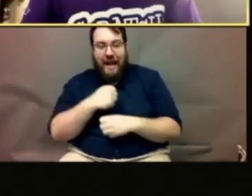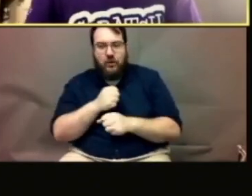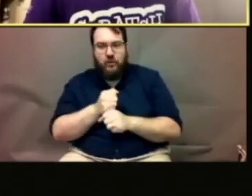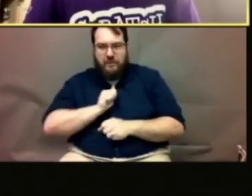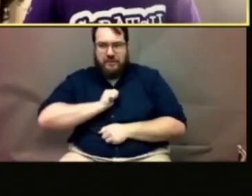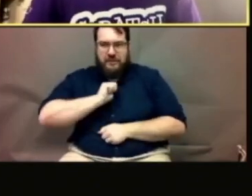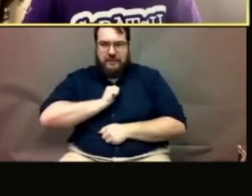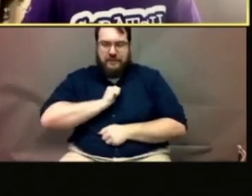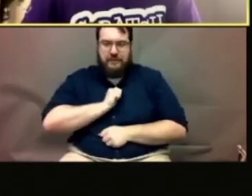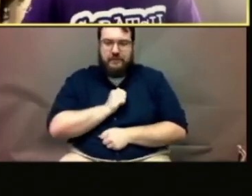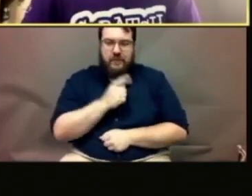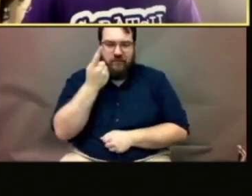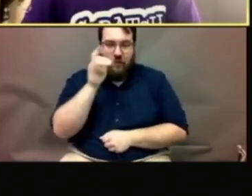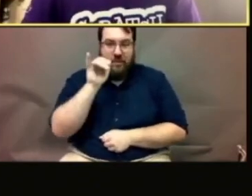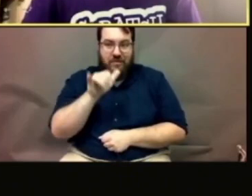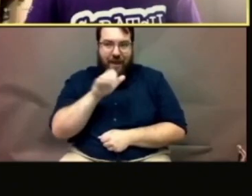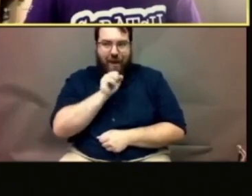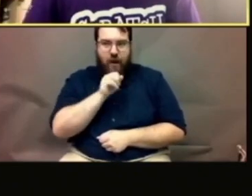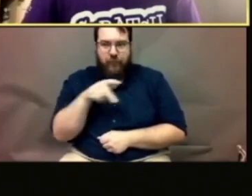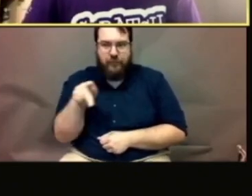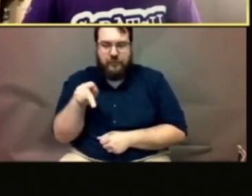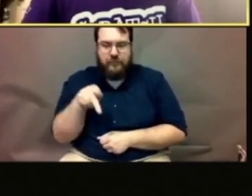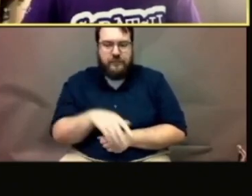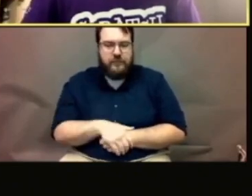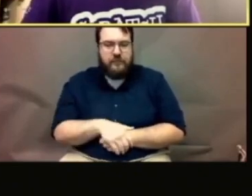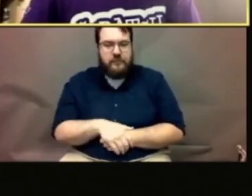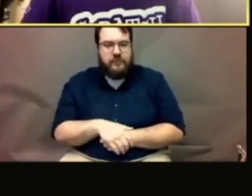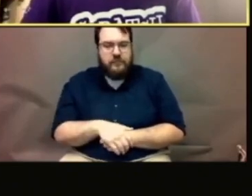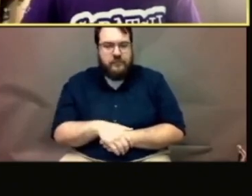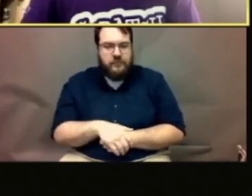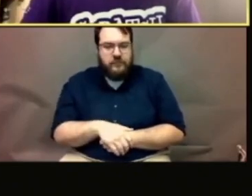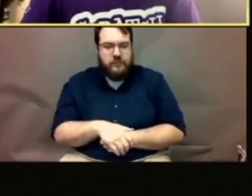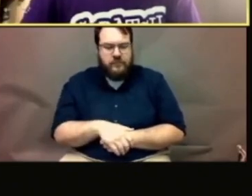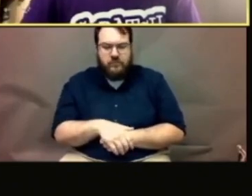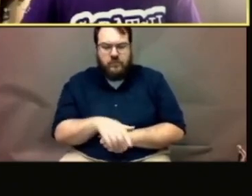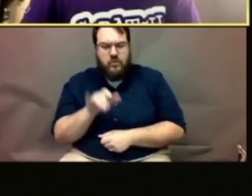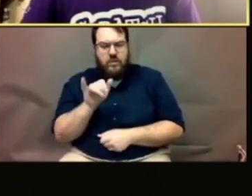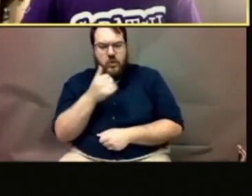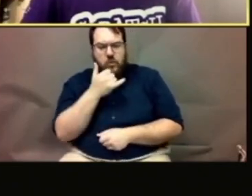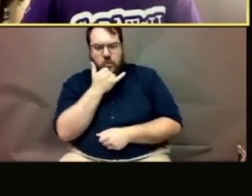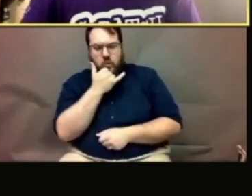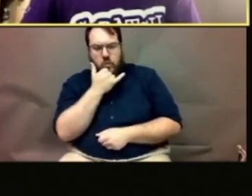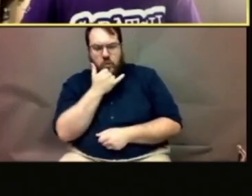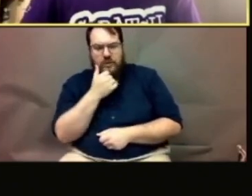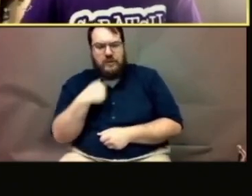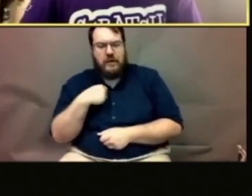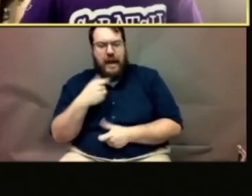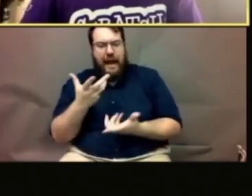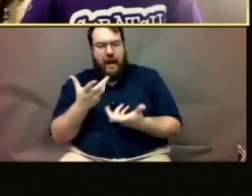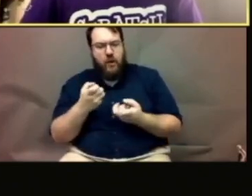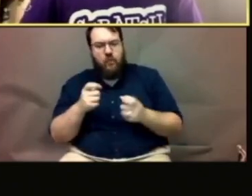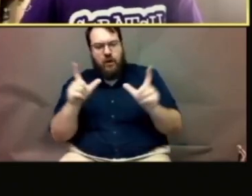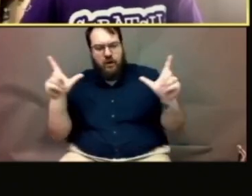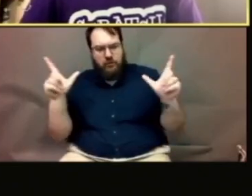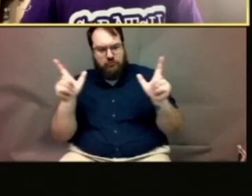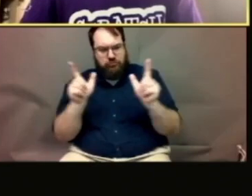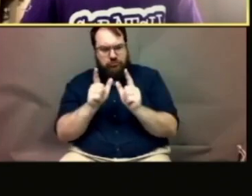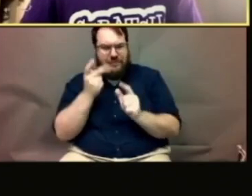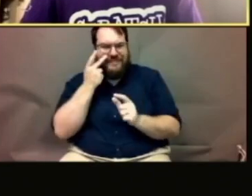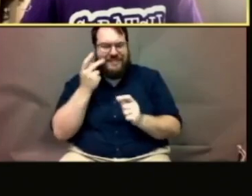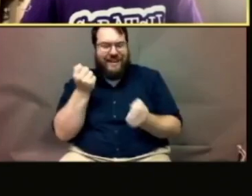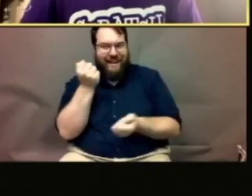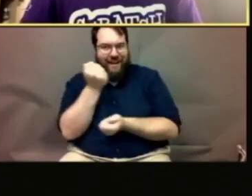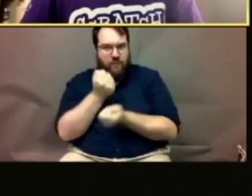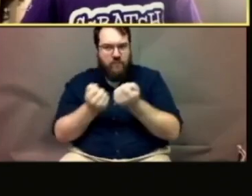this. Let me just zoom out. Oops, did that wrong. Zoom out the blocks a little bit so you can see the whole thing. So I've got the cat